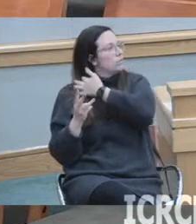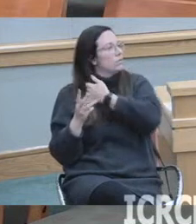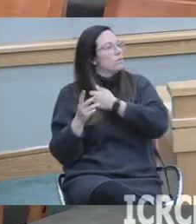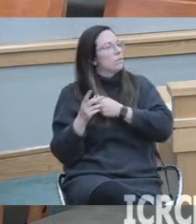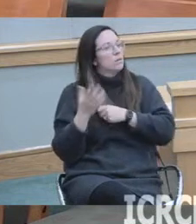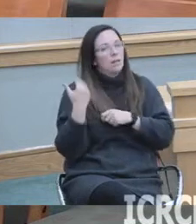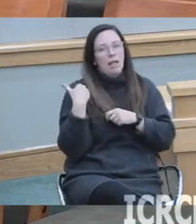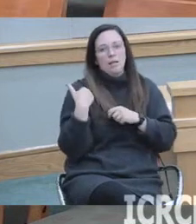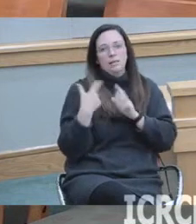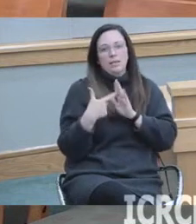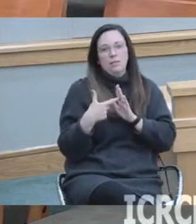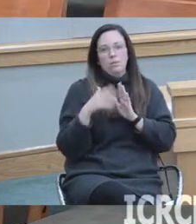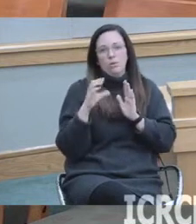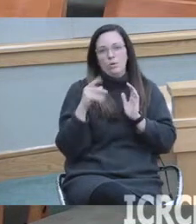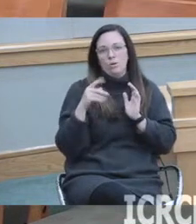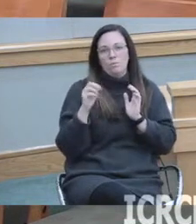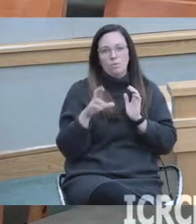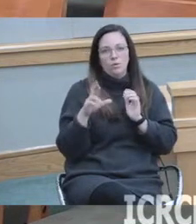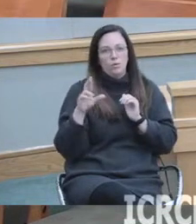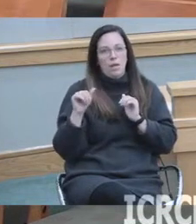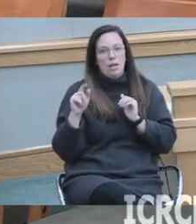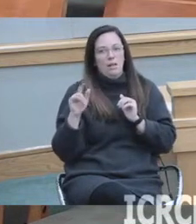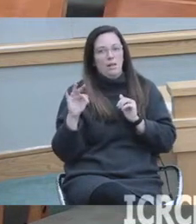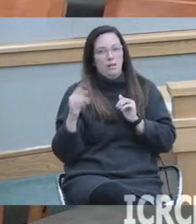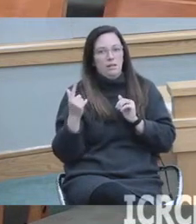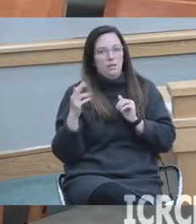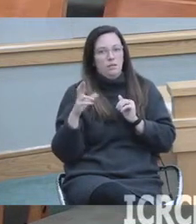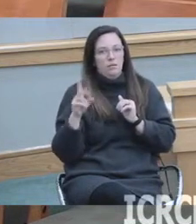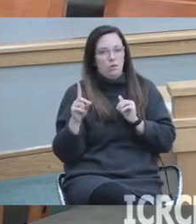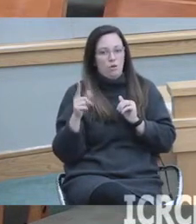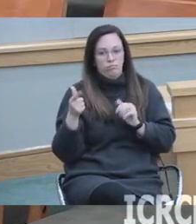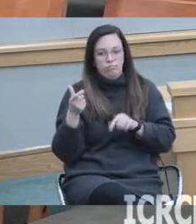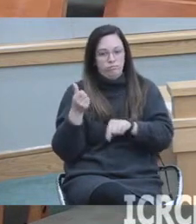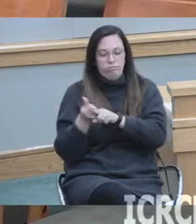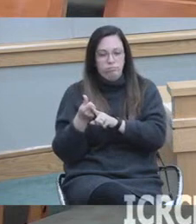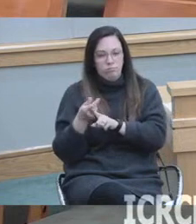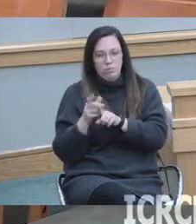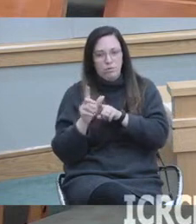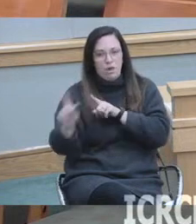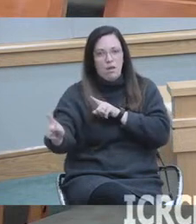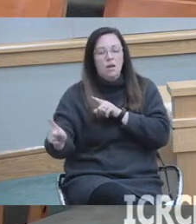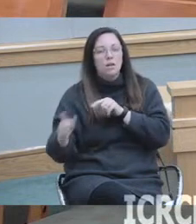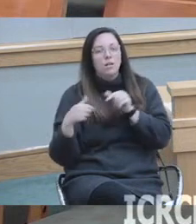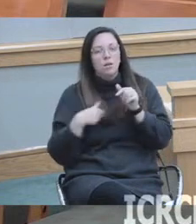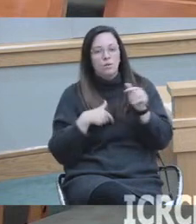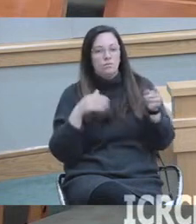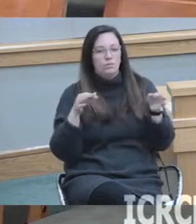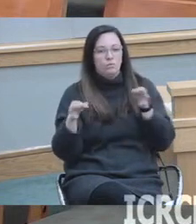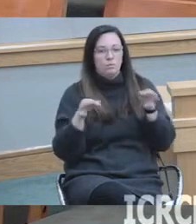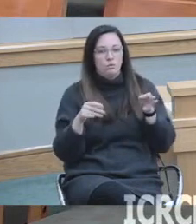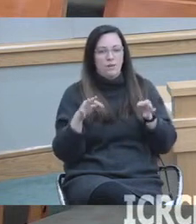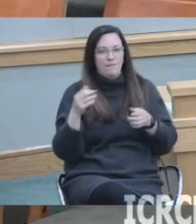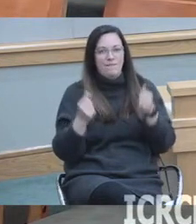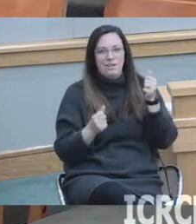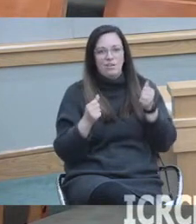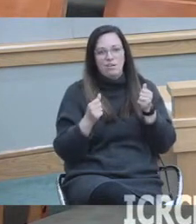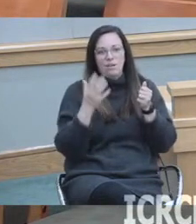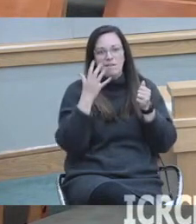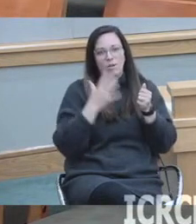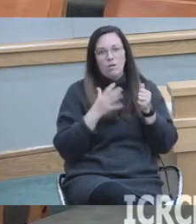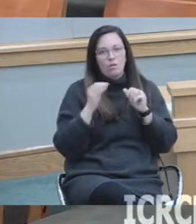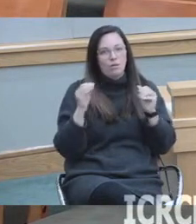at Cooper and Reading Road, that our traffic signal box got hit. We had a description of the vehicle. Unfortunately, there was no license plate to it,